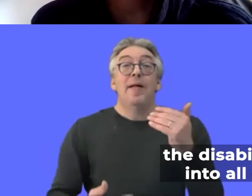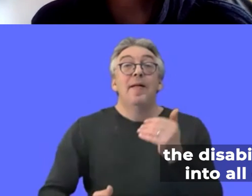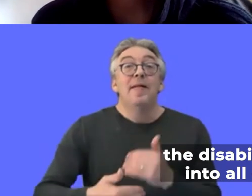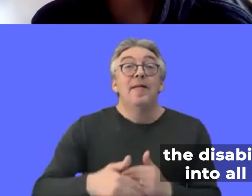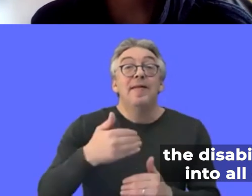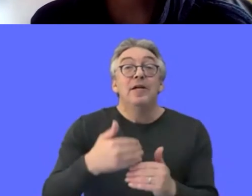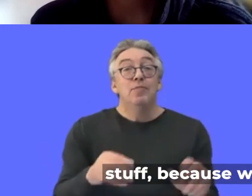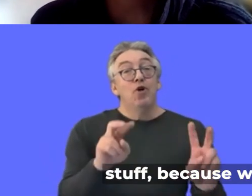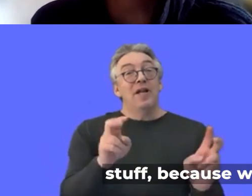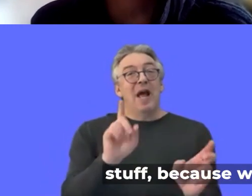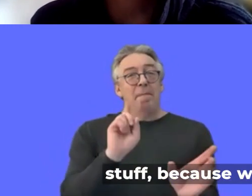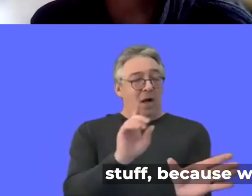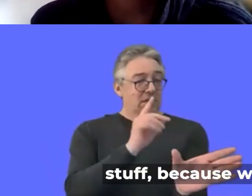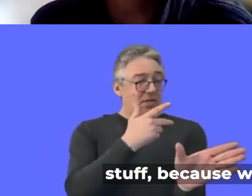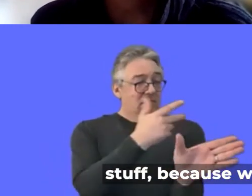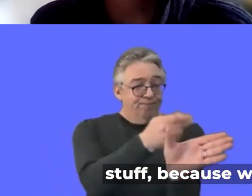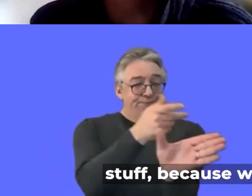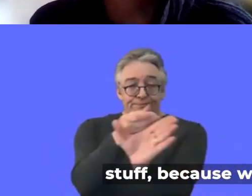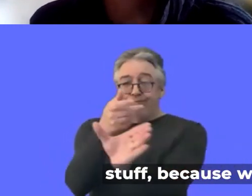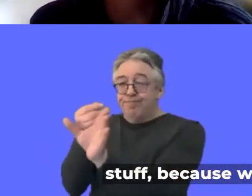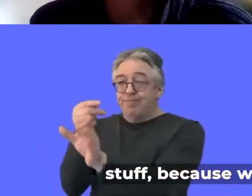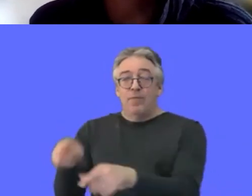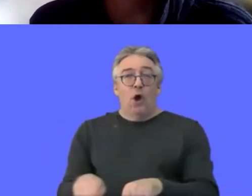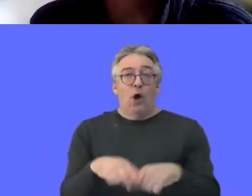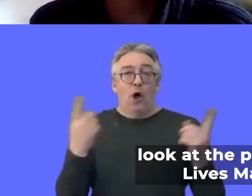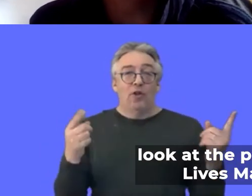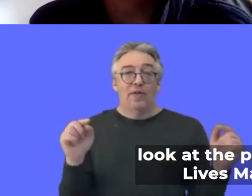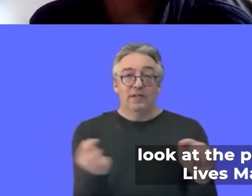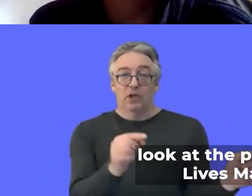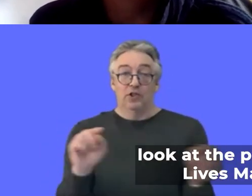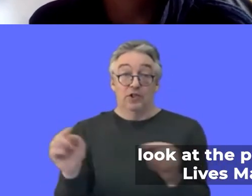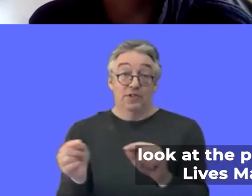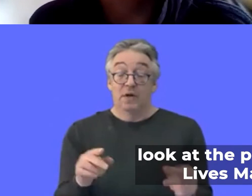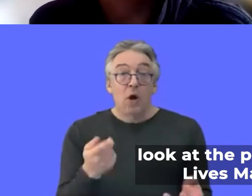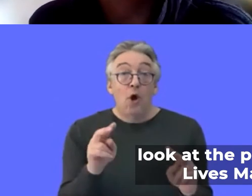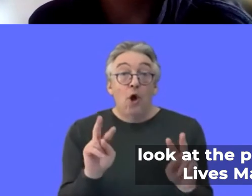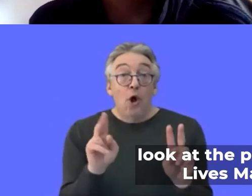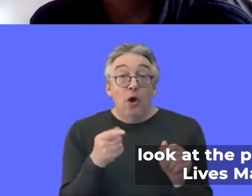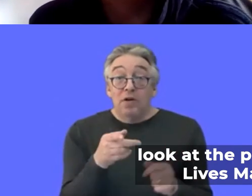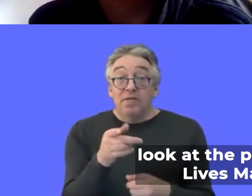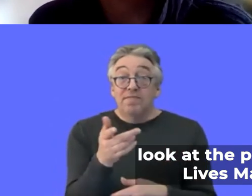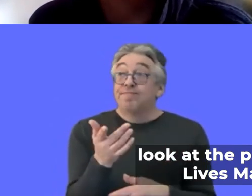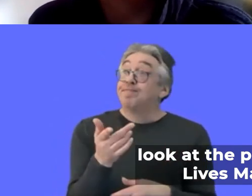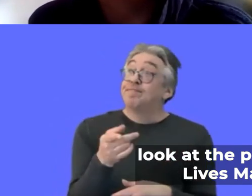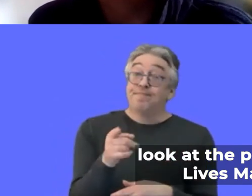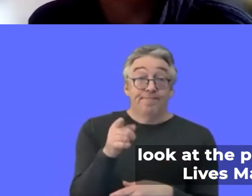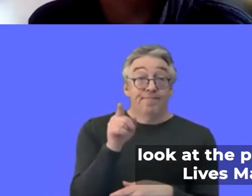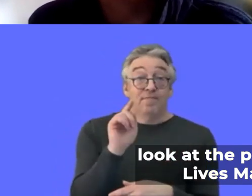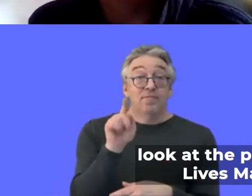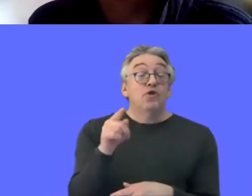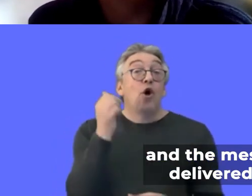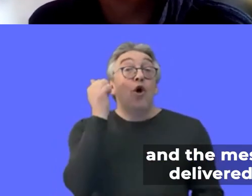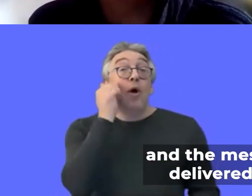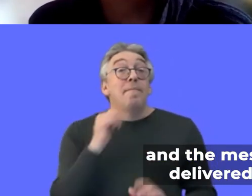into all of this other stuff, because we are at the moment, I mean, look at the power of the Black Lives Matter